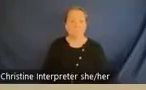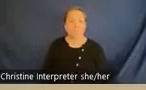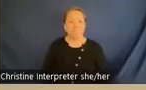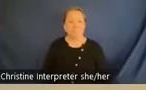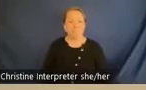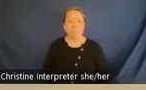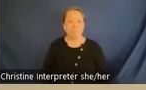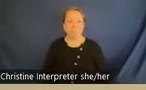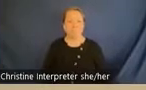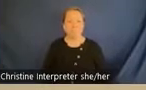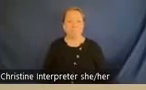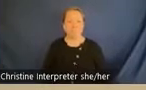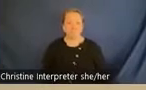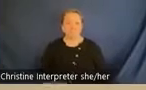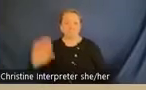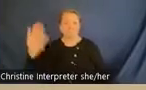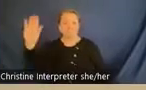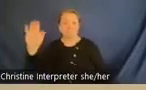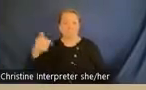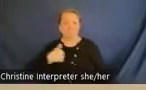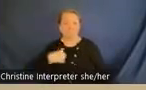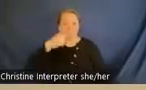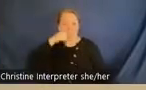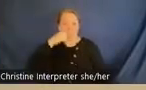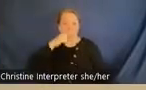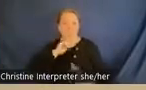May I answer that? Sure.